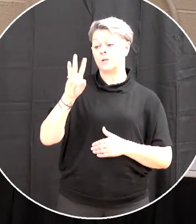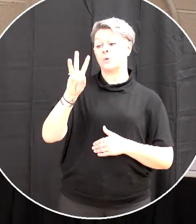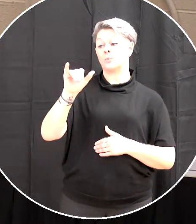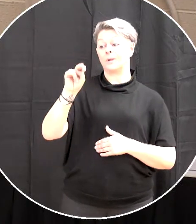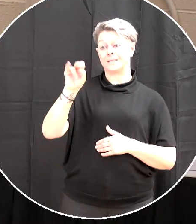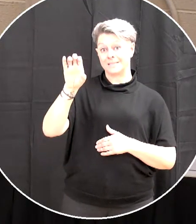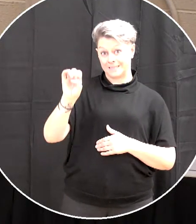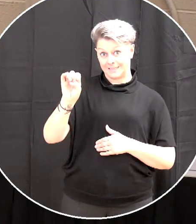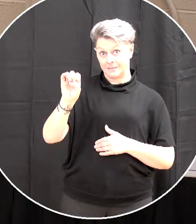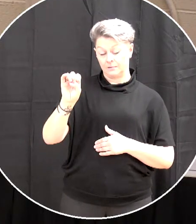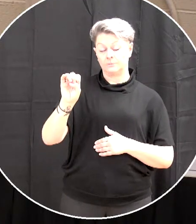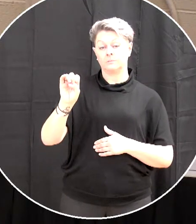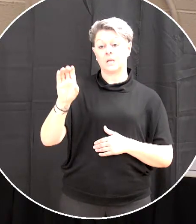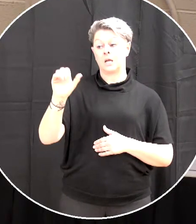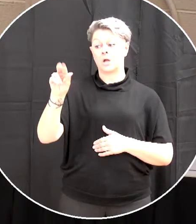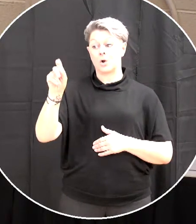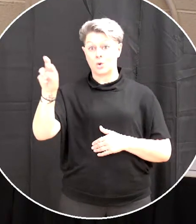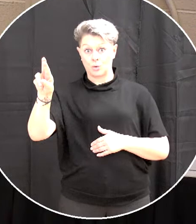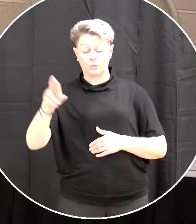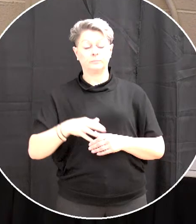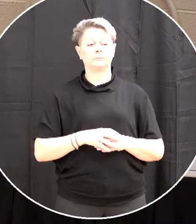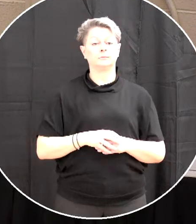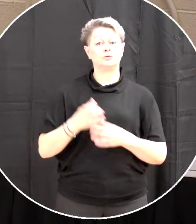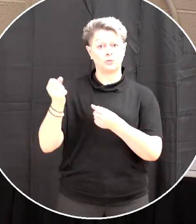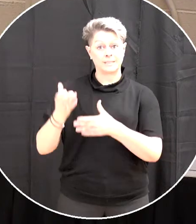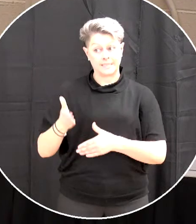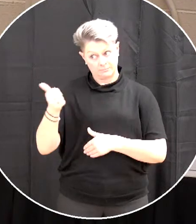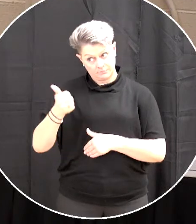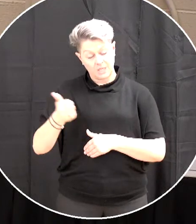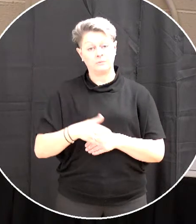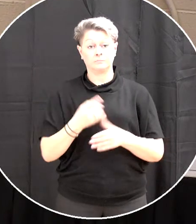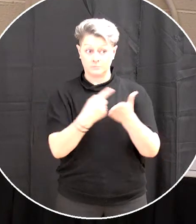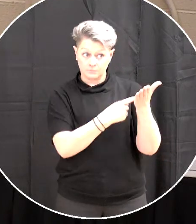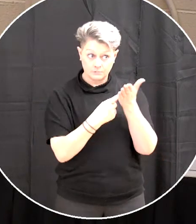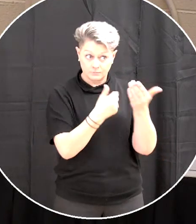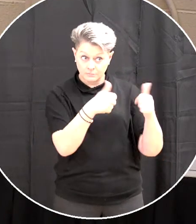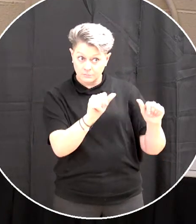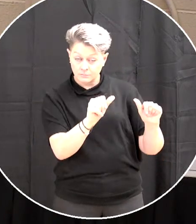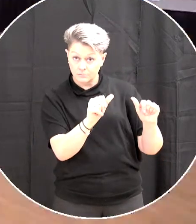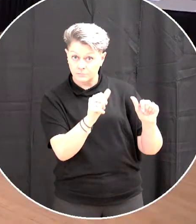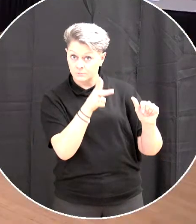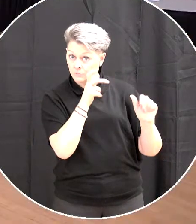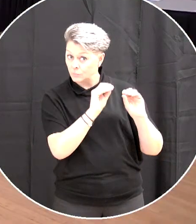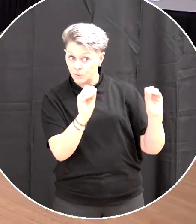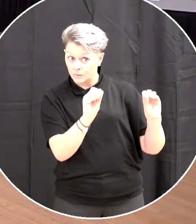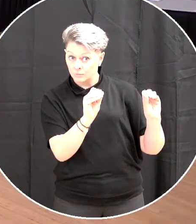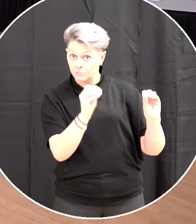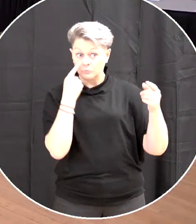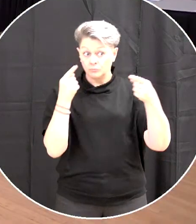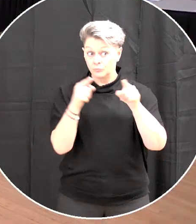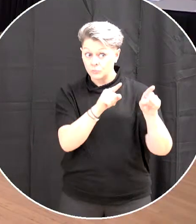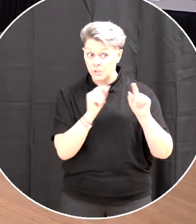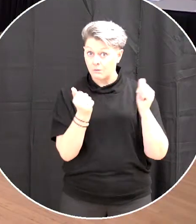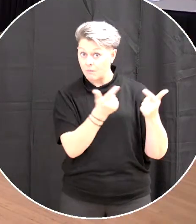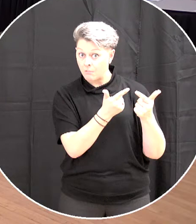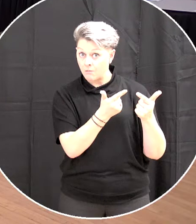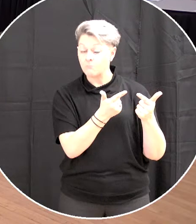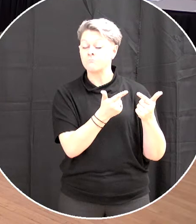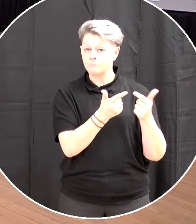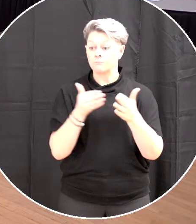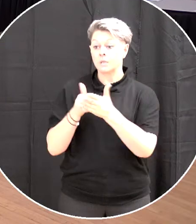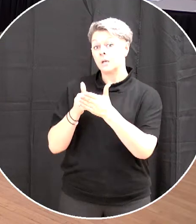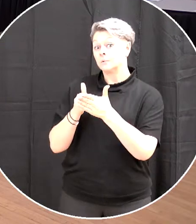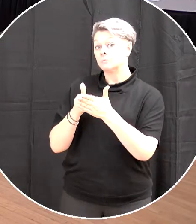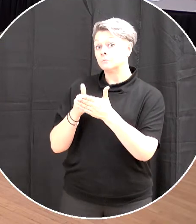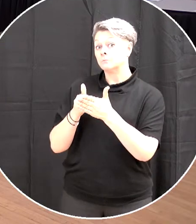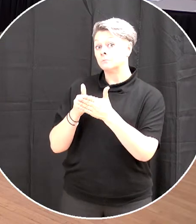Wintz. Carter, trustee. Any discussion? Hearing none. All in favor? Aye. Those